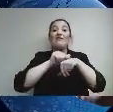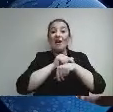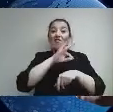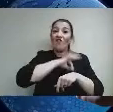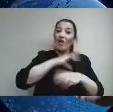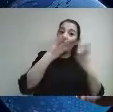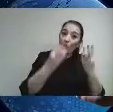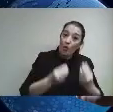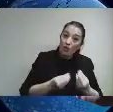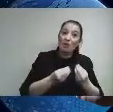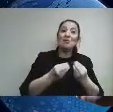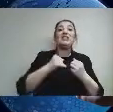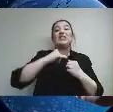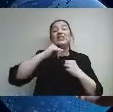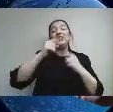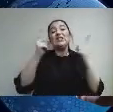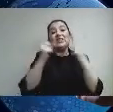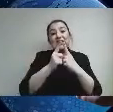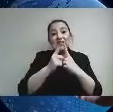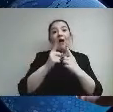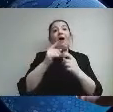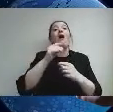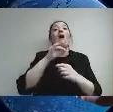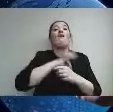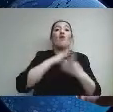endeavors, or it could be the result of something planned.